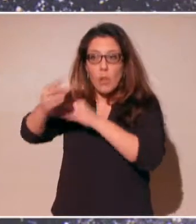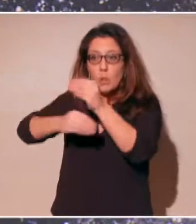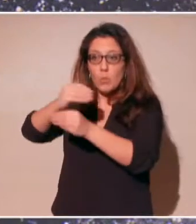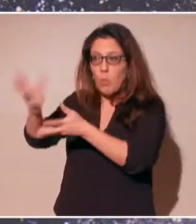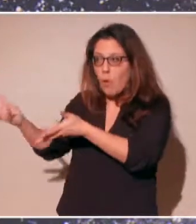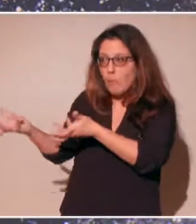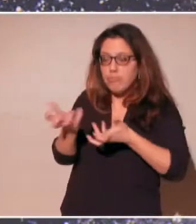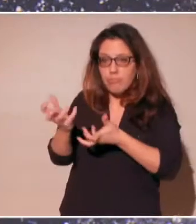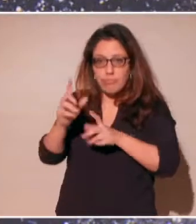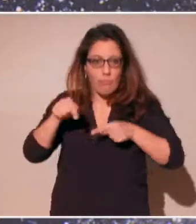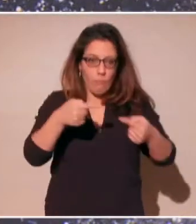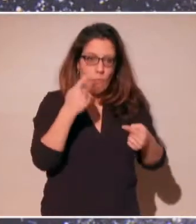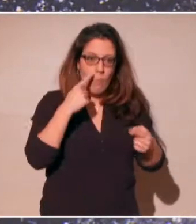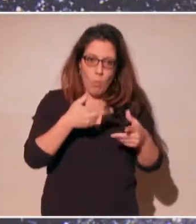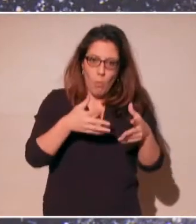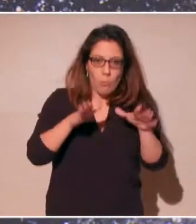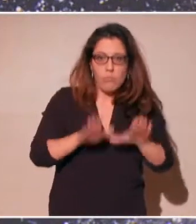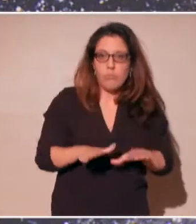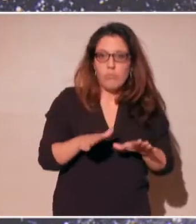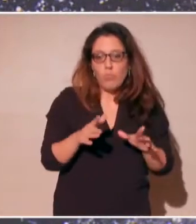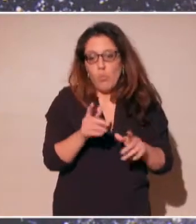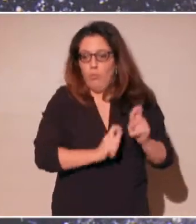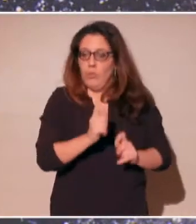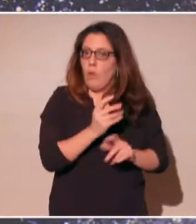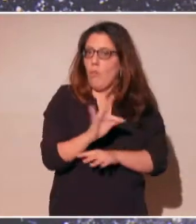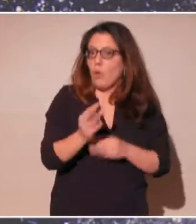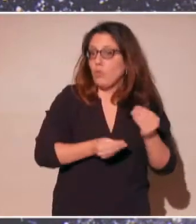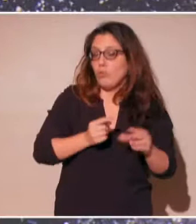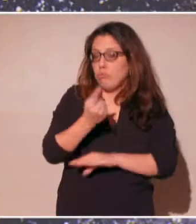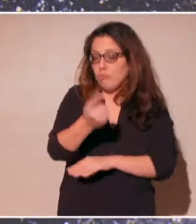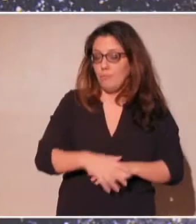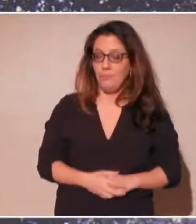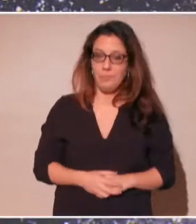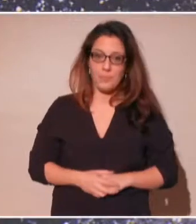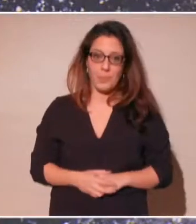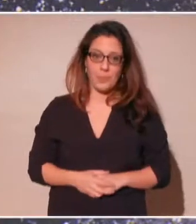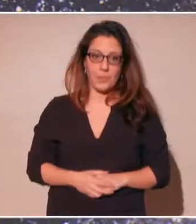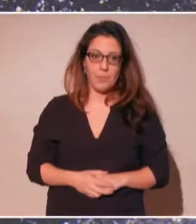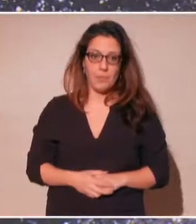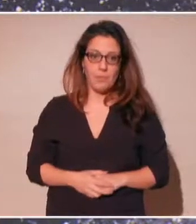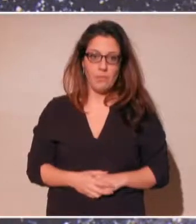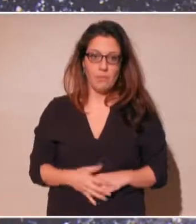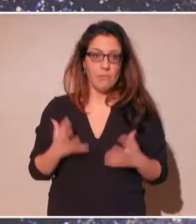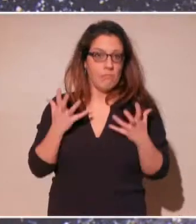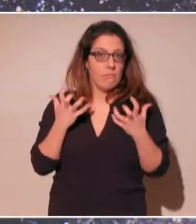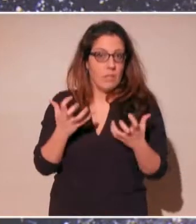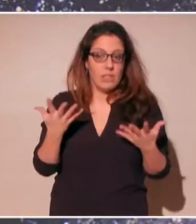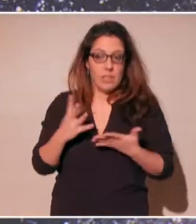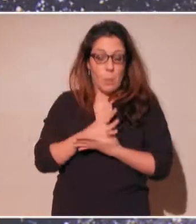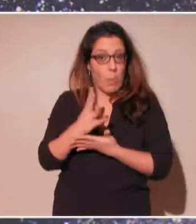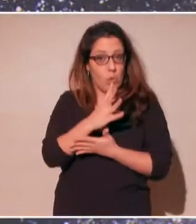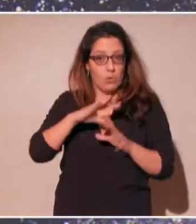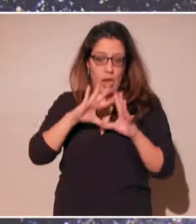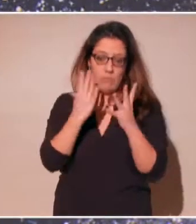scientists, entrepreneurs from the world so that they can come and work in France for short periods or